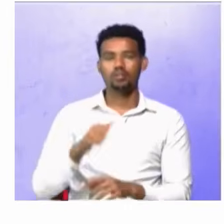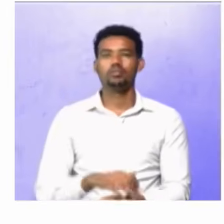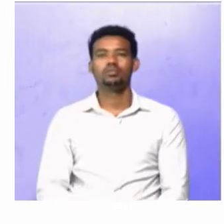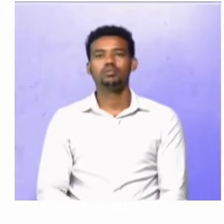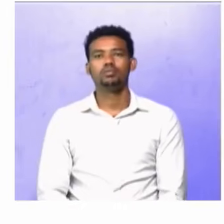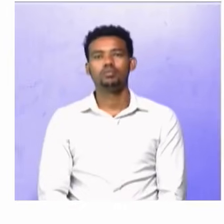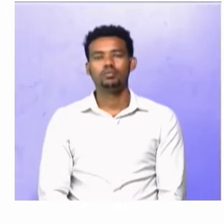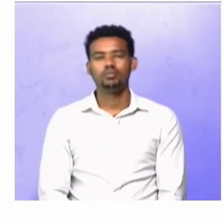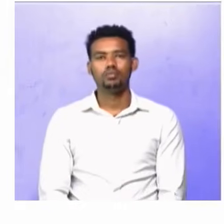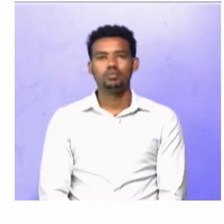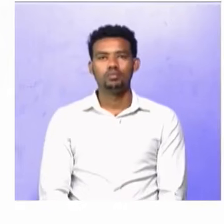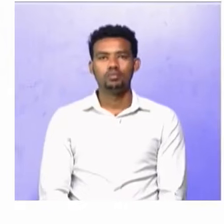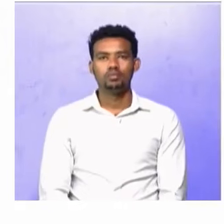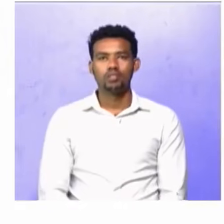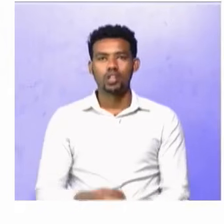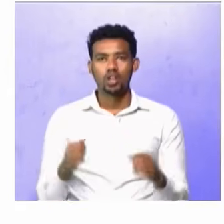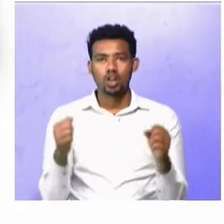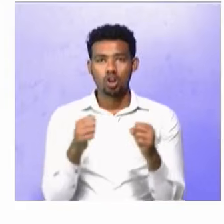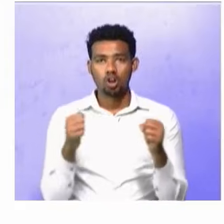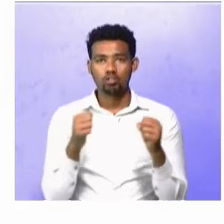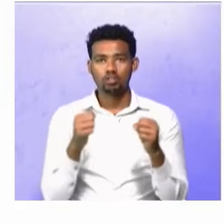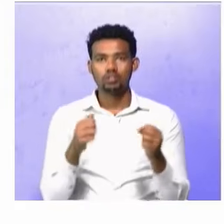Here is cold,